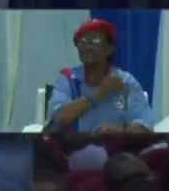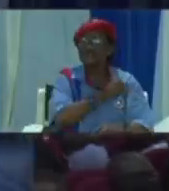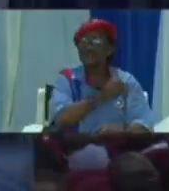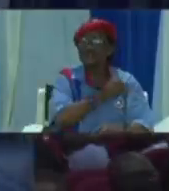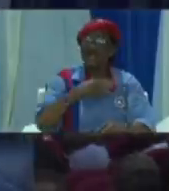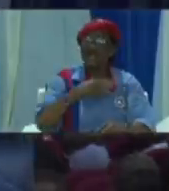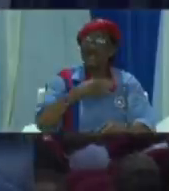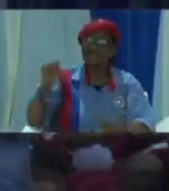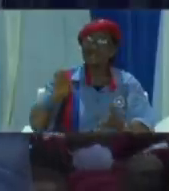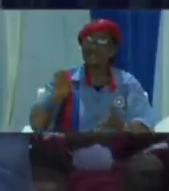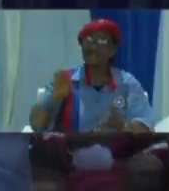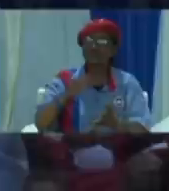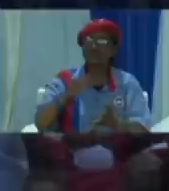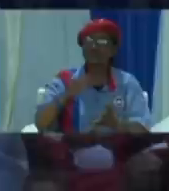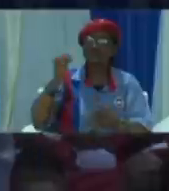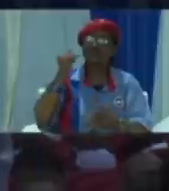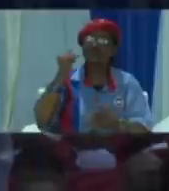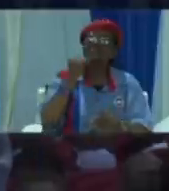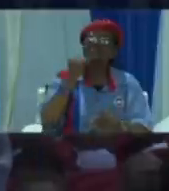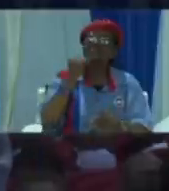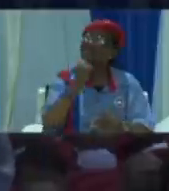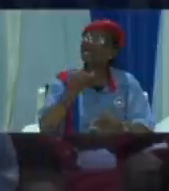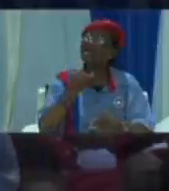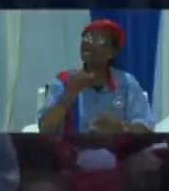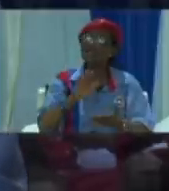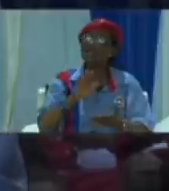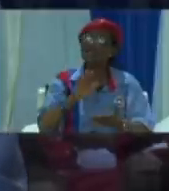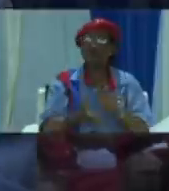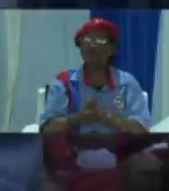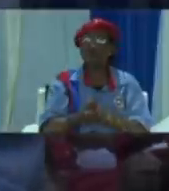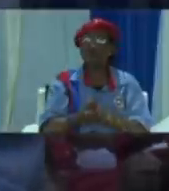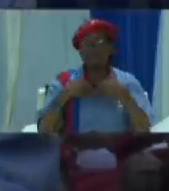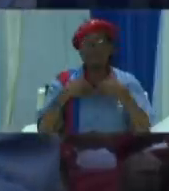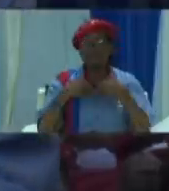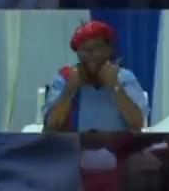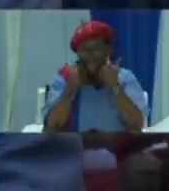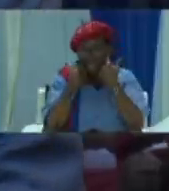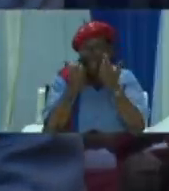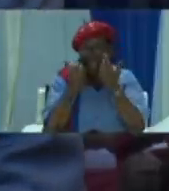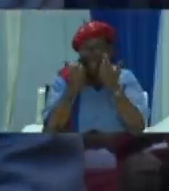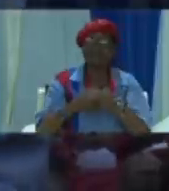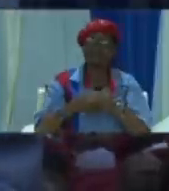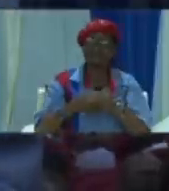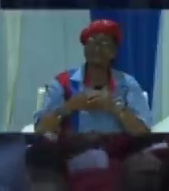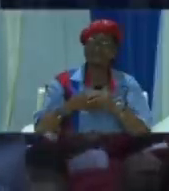glory of Israel became shame.